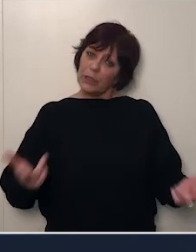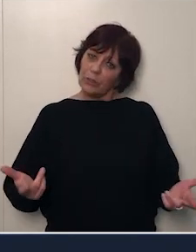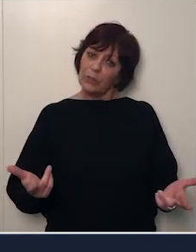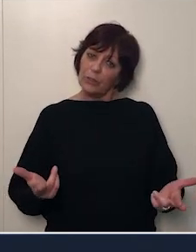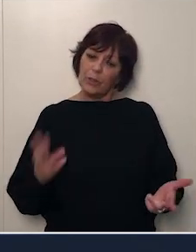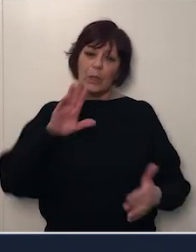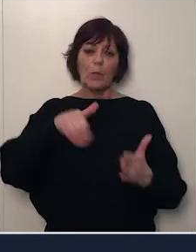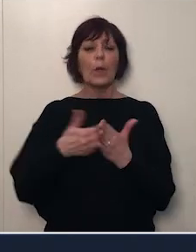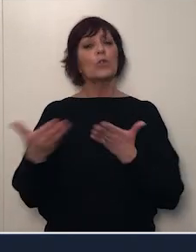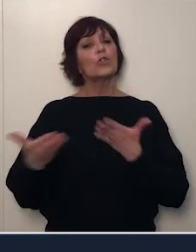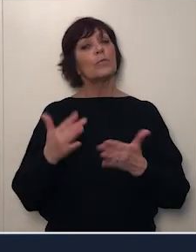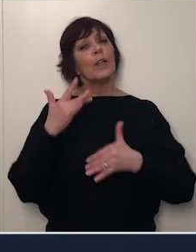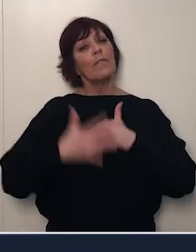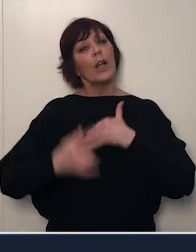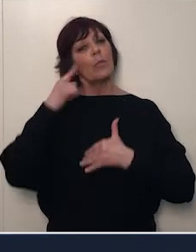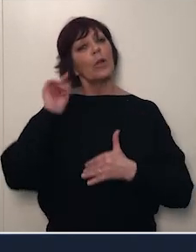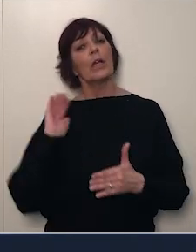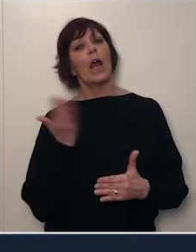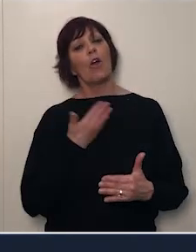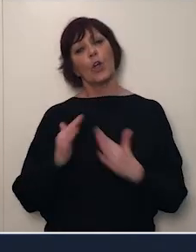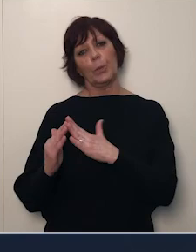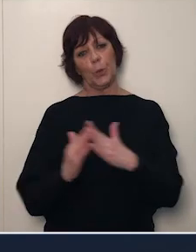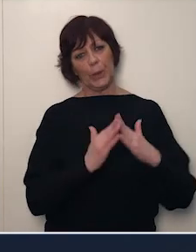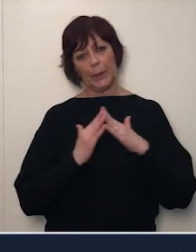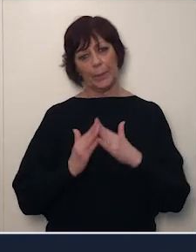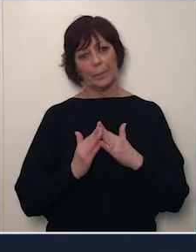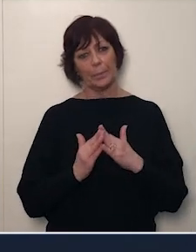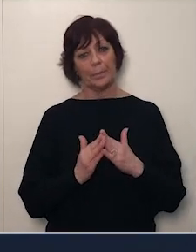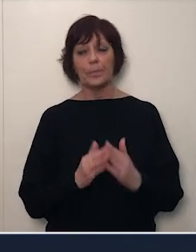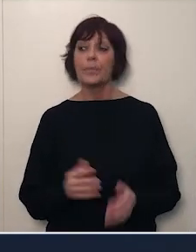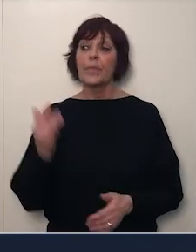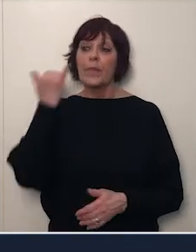has information and resources about services available in our community.